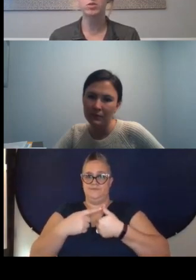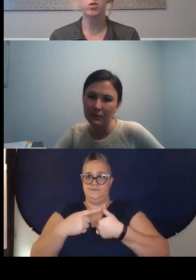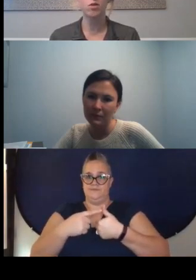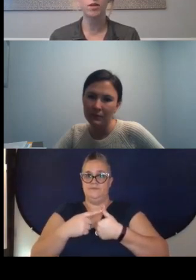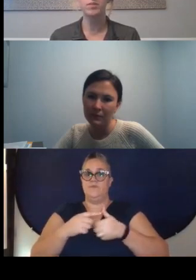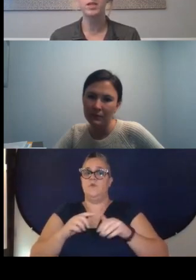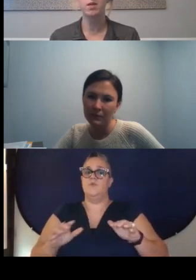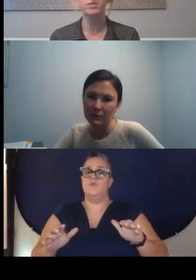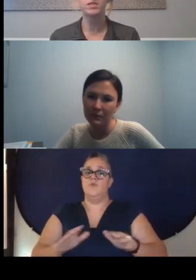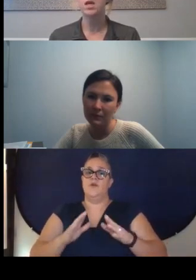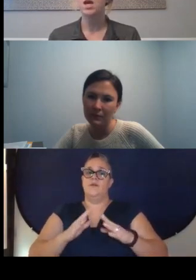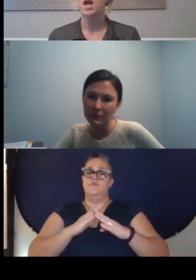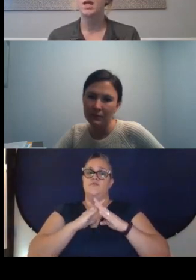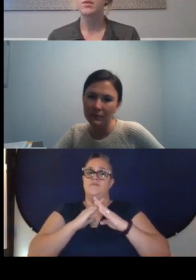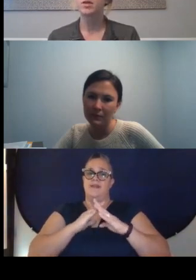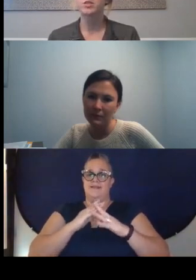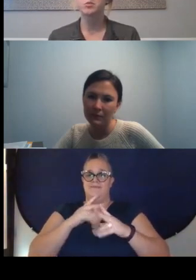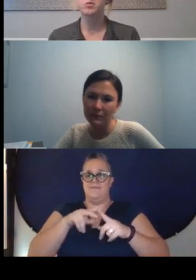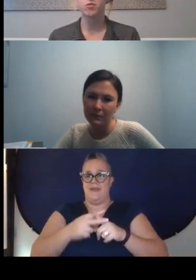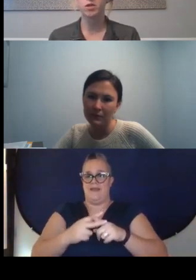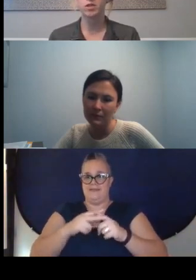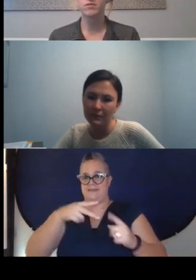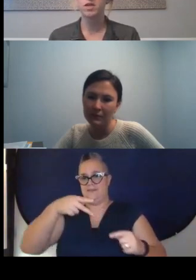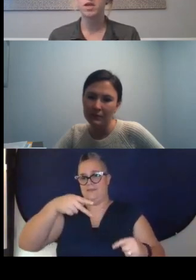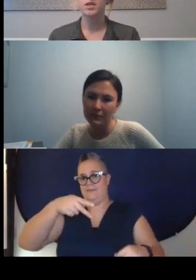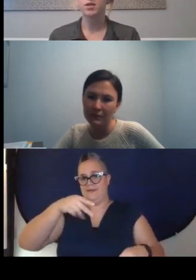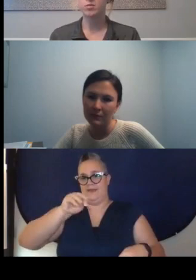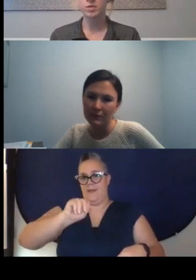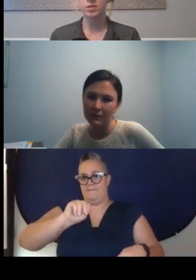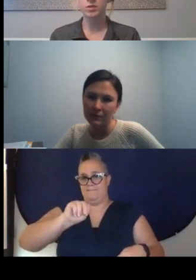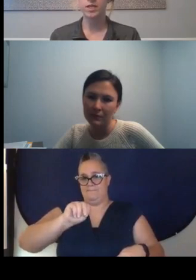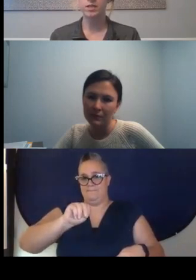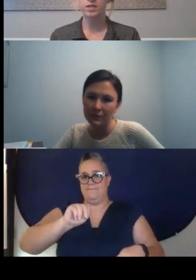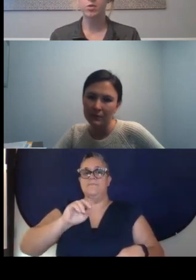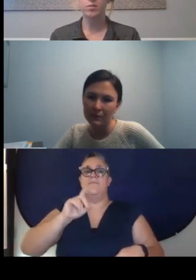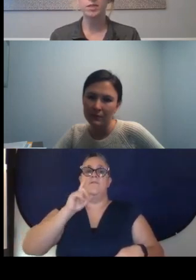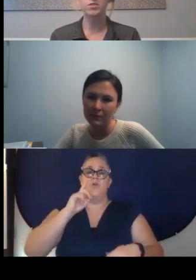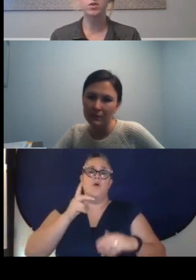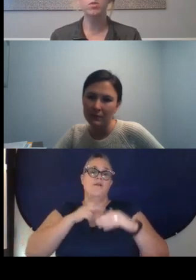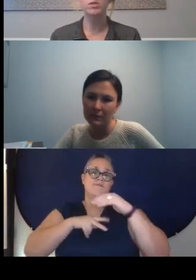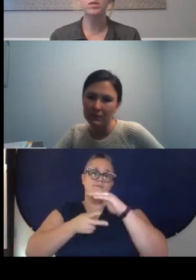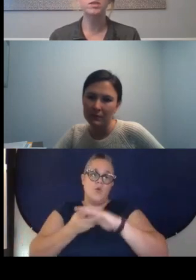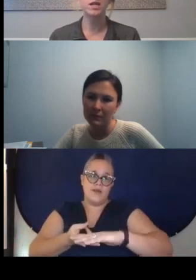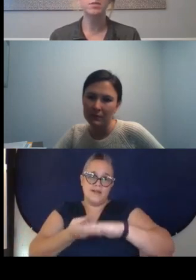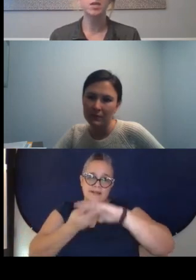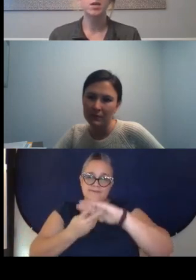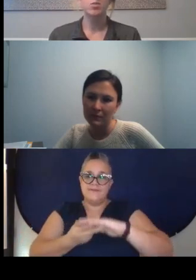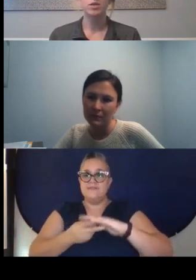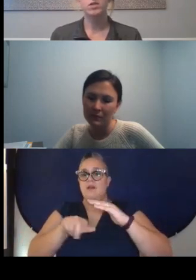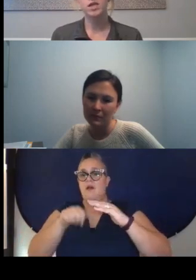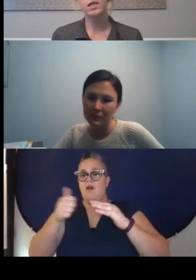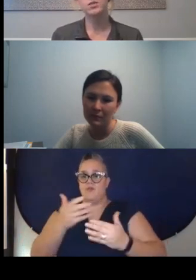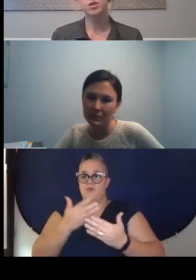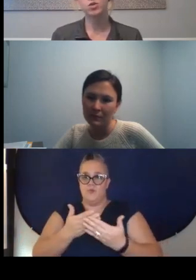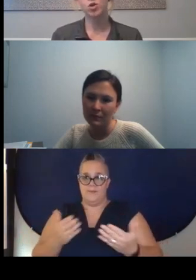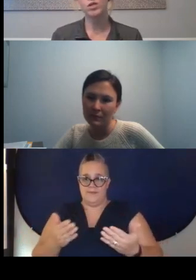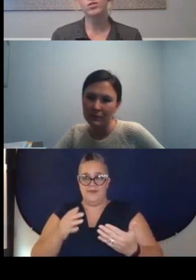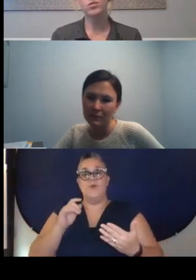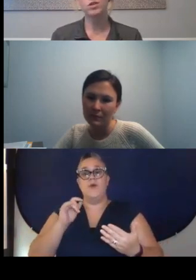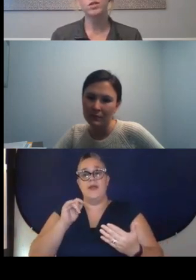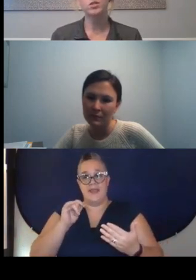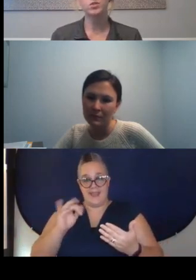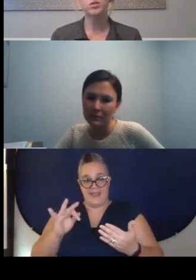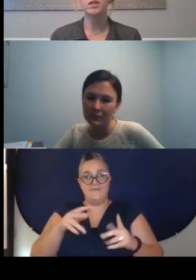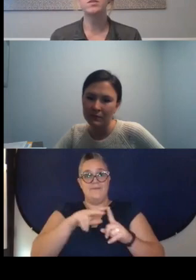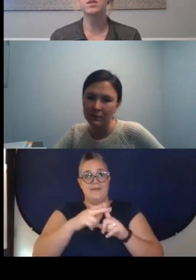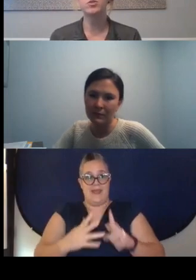maintenance. We also call that PMs on the customer forklifts and other material handling equipment. So most of the time when the mechanics are going